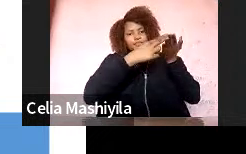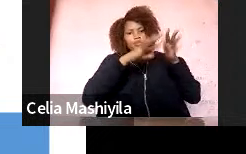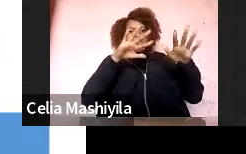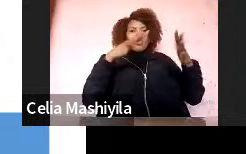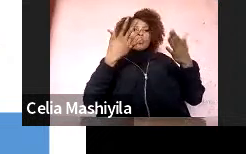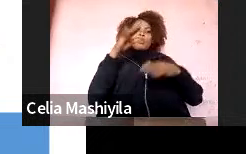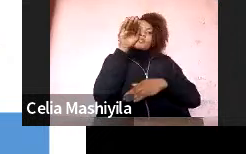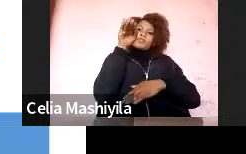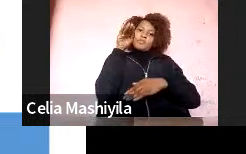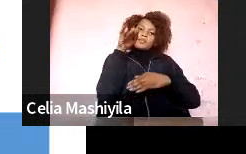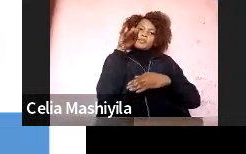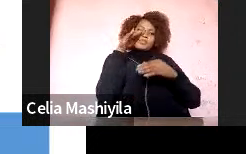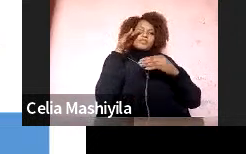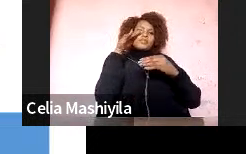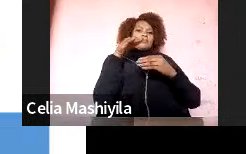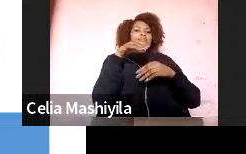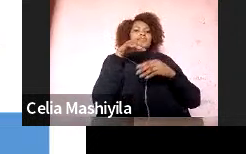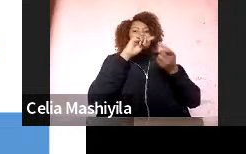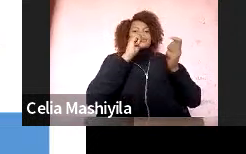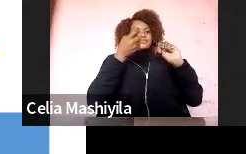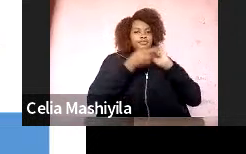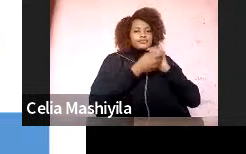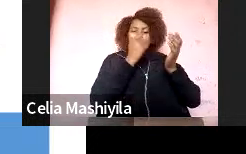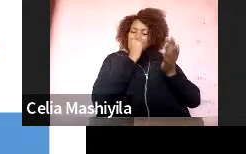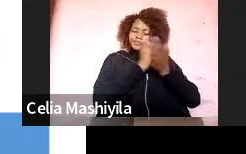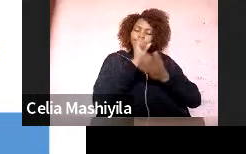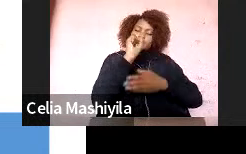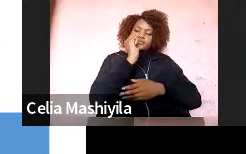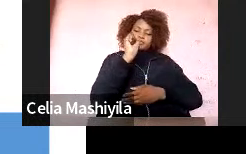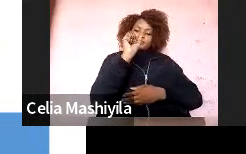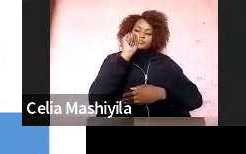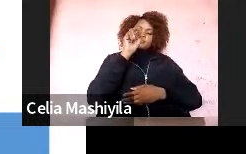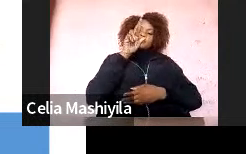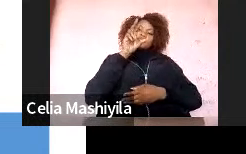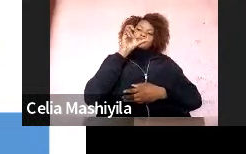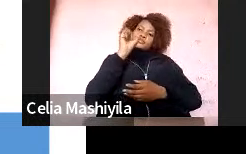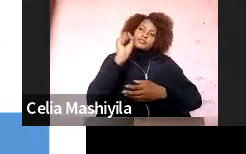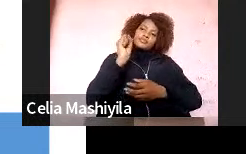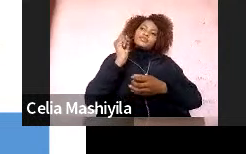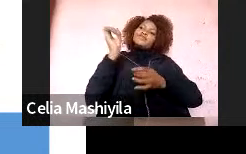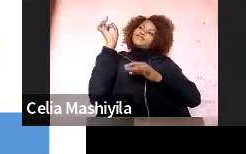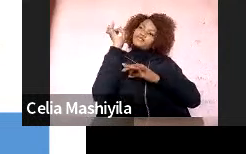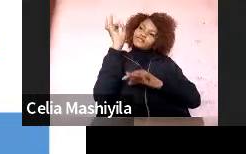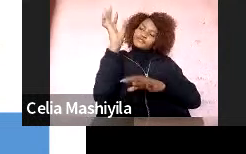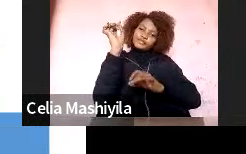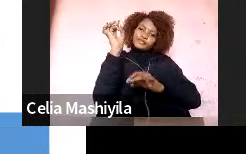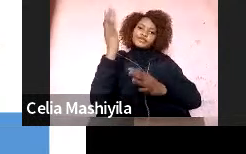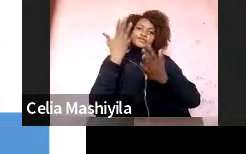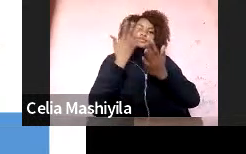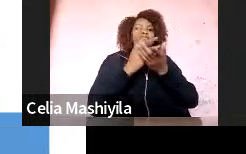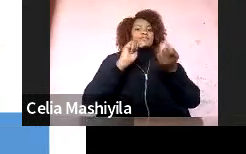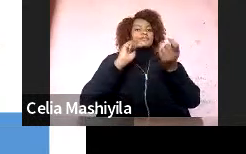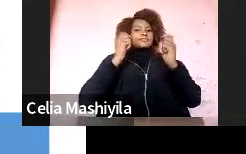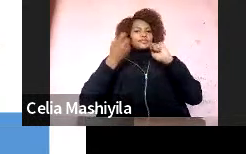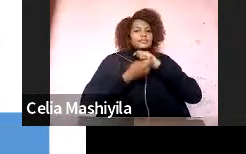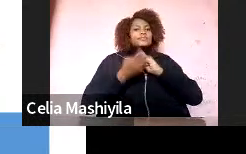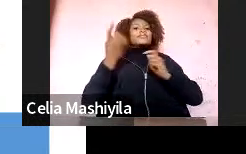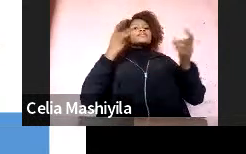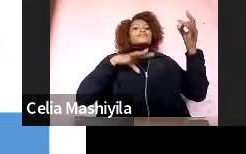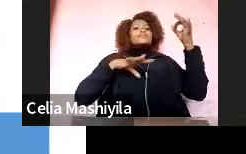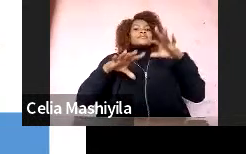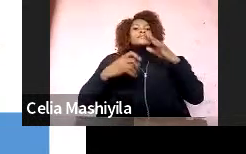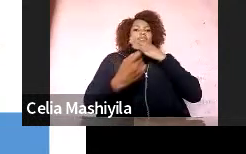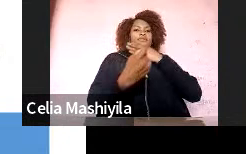details. We have received a number of issues where taxpayer, when we refund money or when